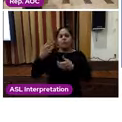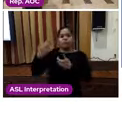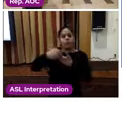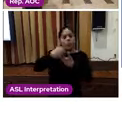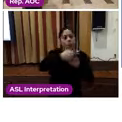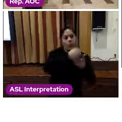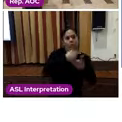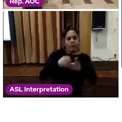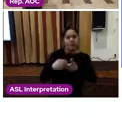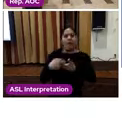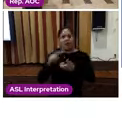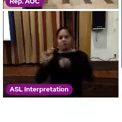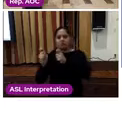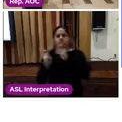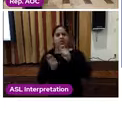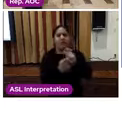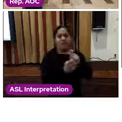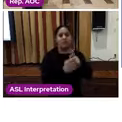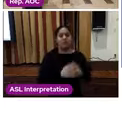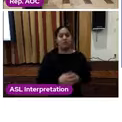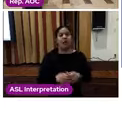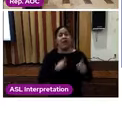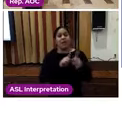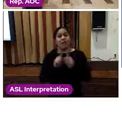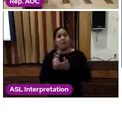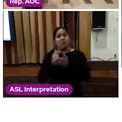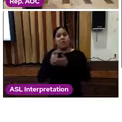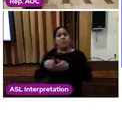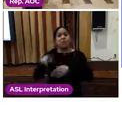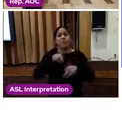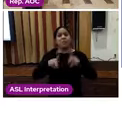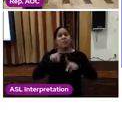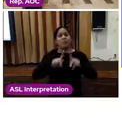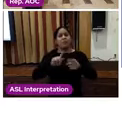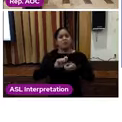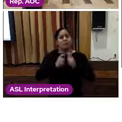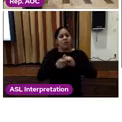people rebuild their lives as well, because we have